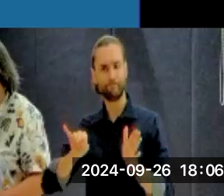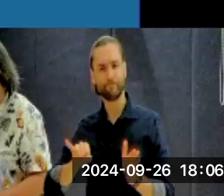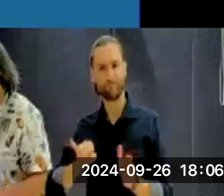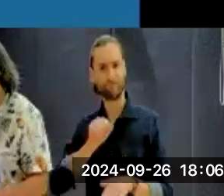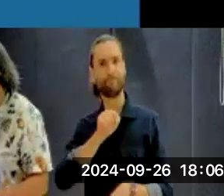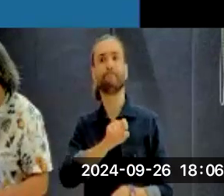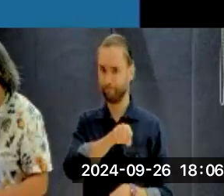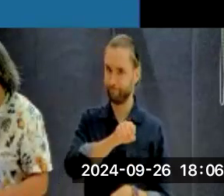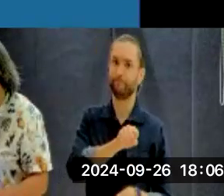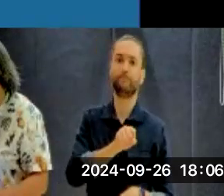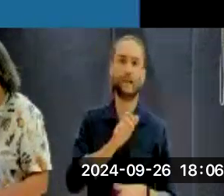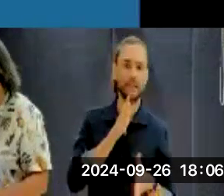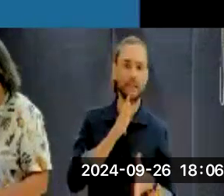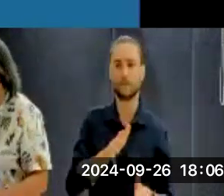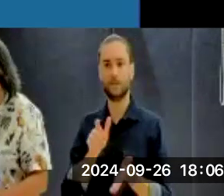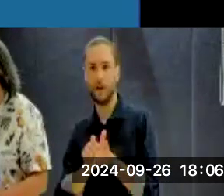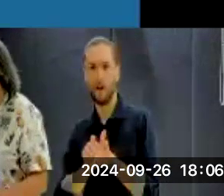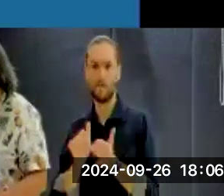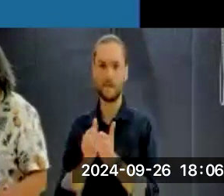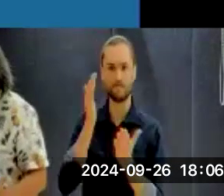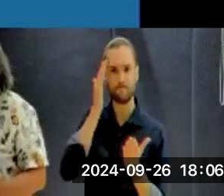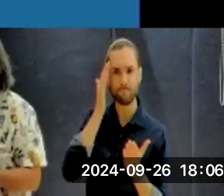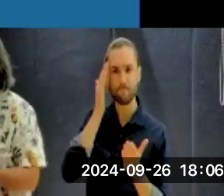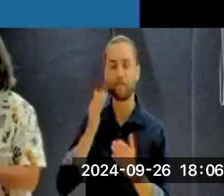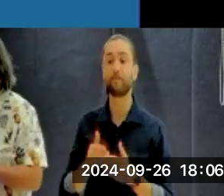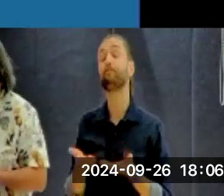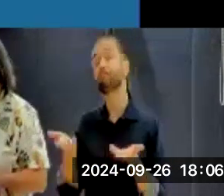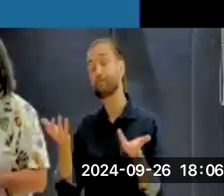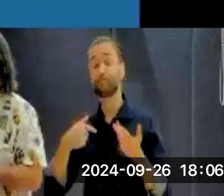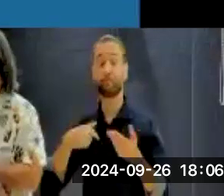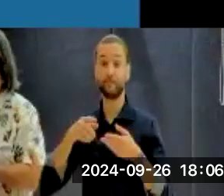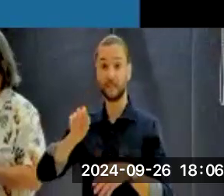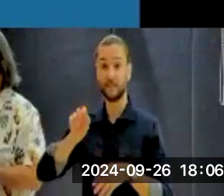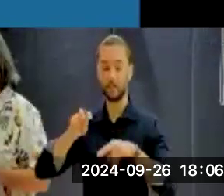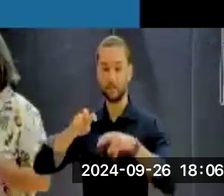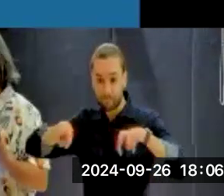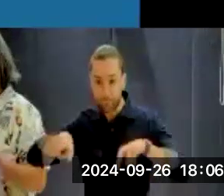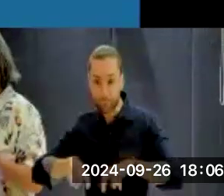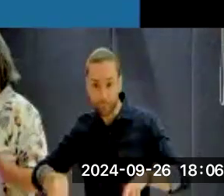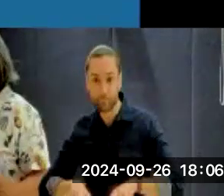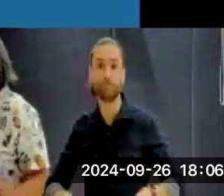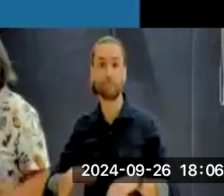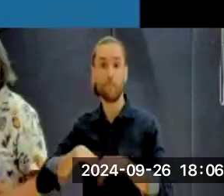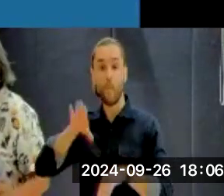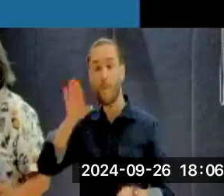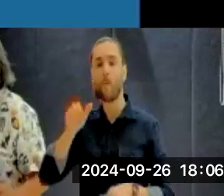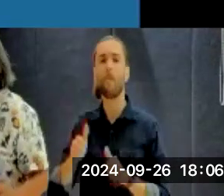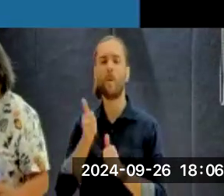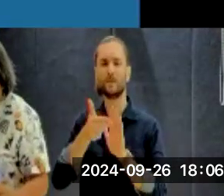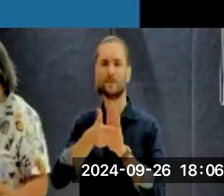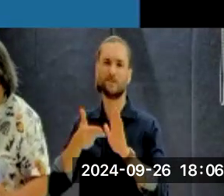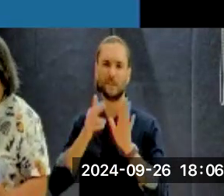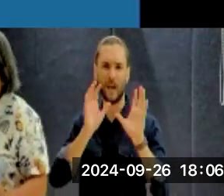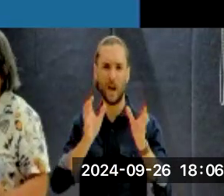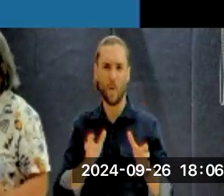classify things? Now, when you look at the FBI data a bit more, most of the categories, the majority of them